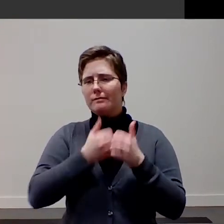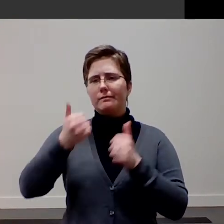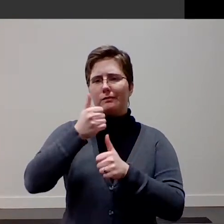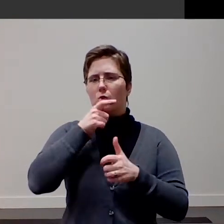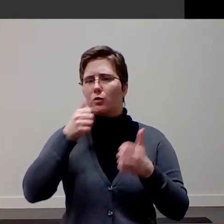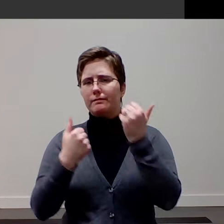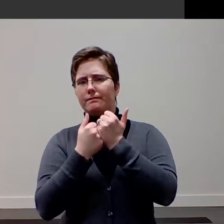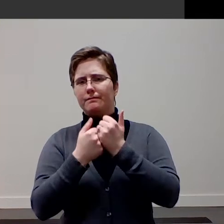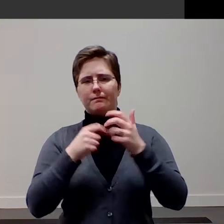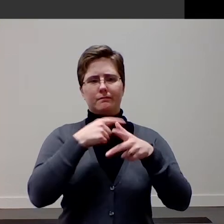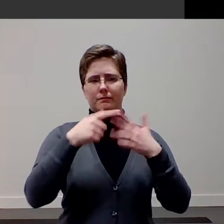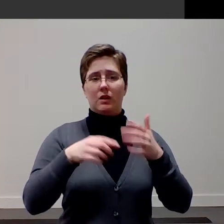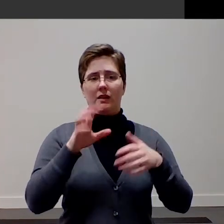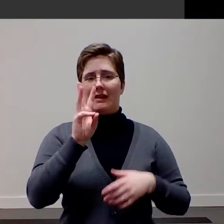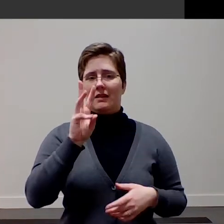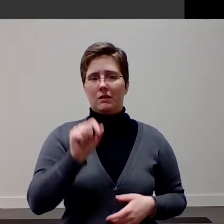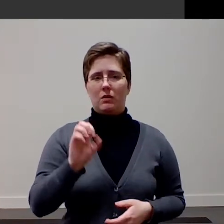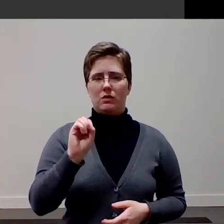co-chair. Item